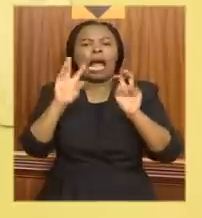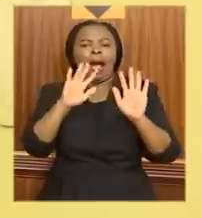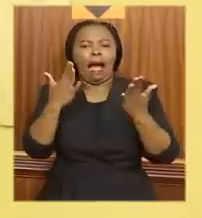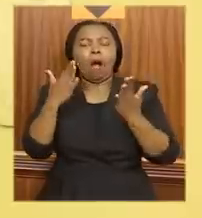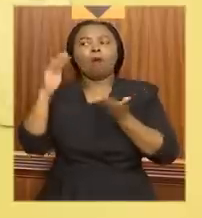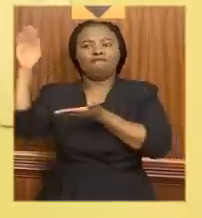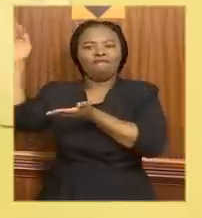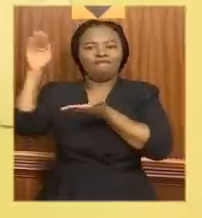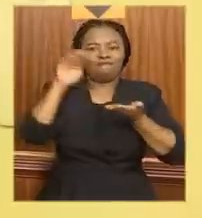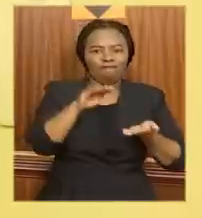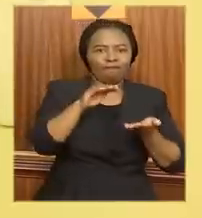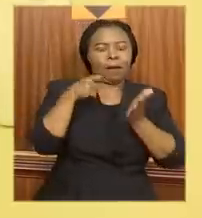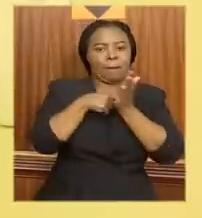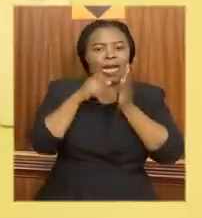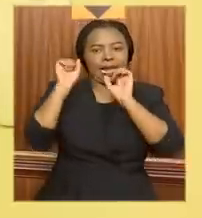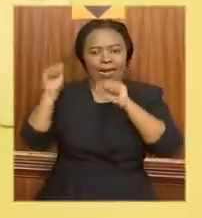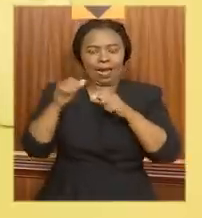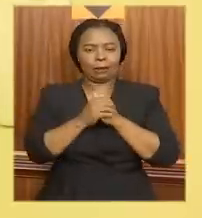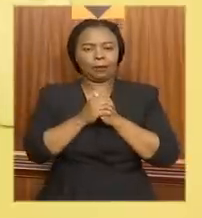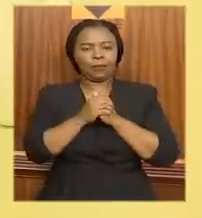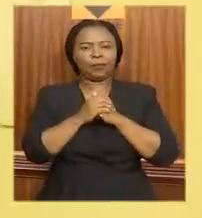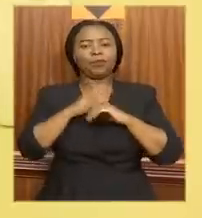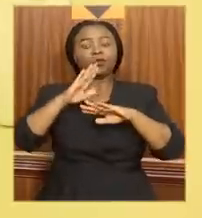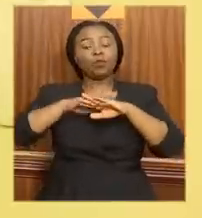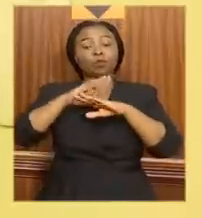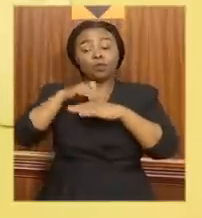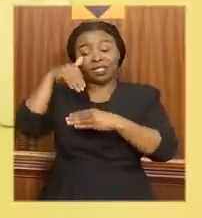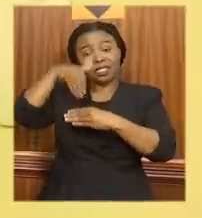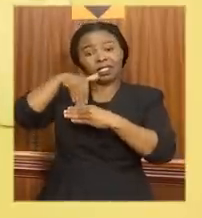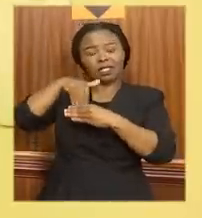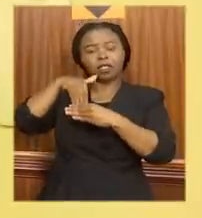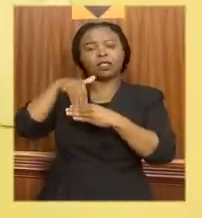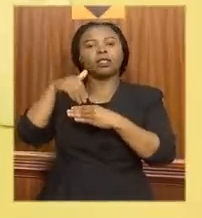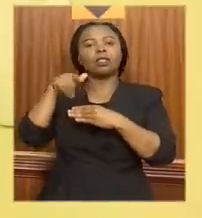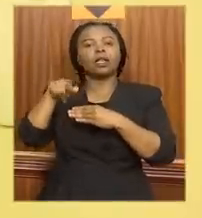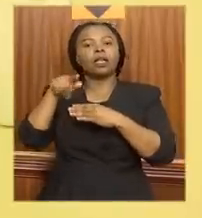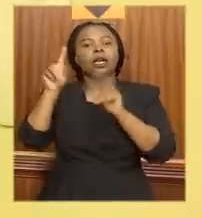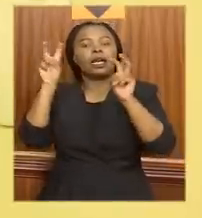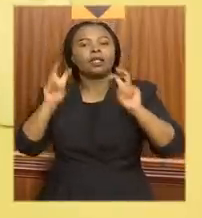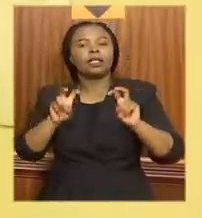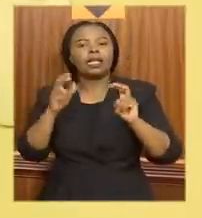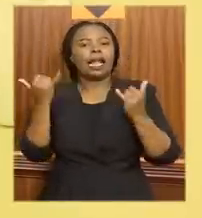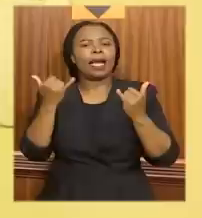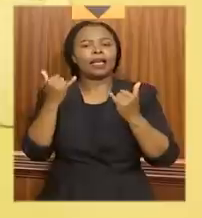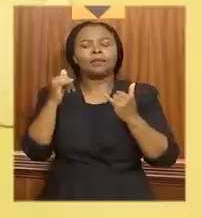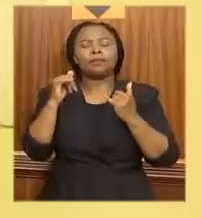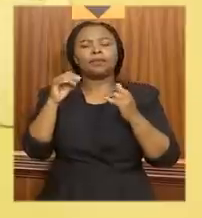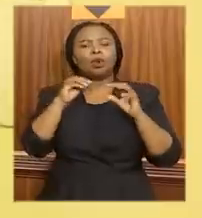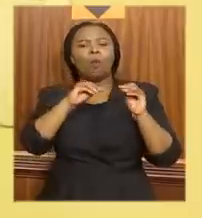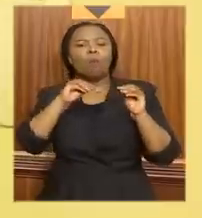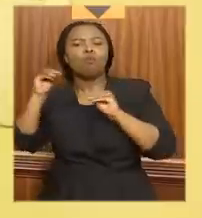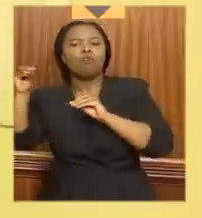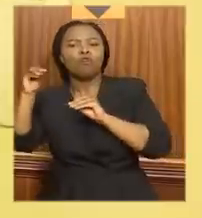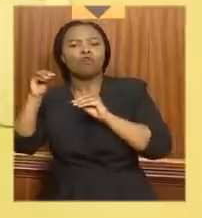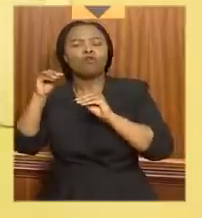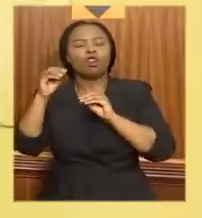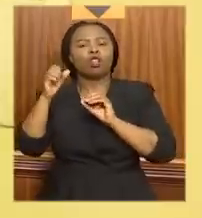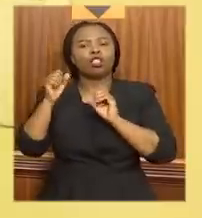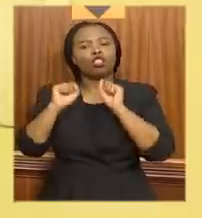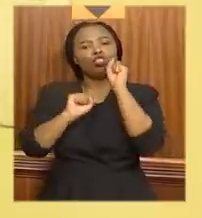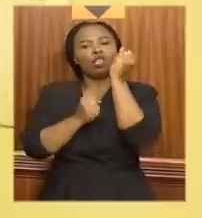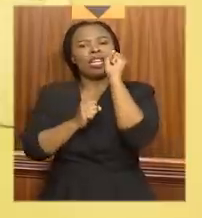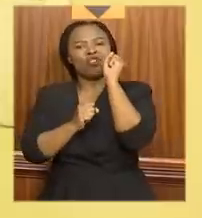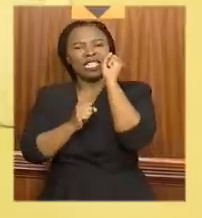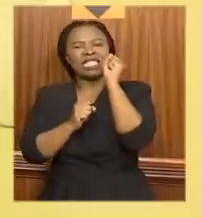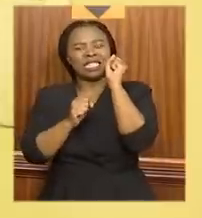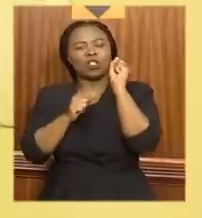Eskom will also use interim power solutions such as mobile generators to supplement current